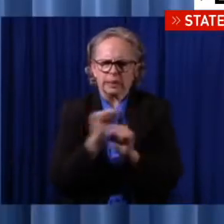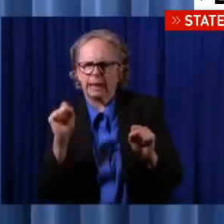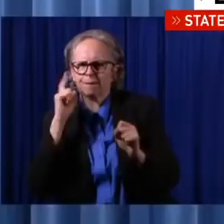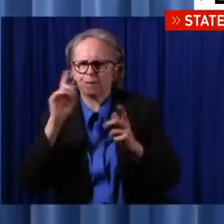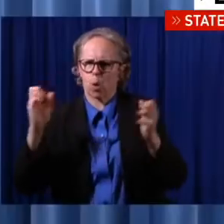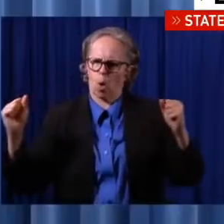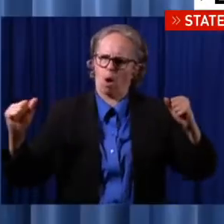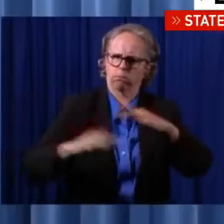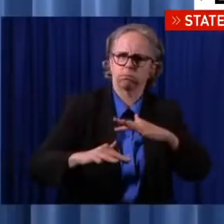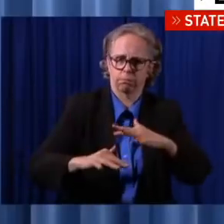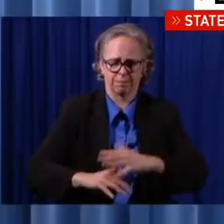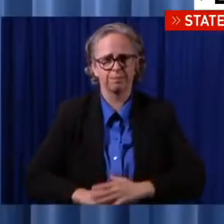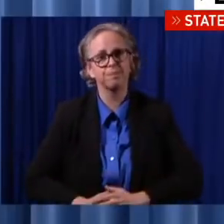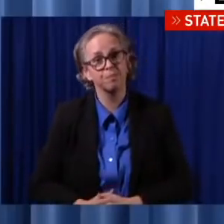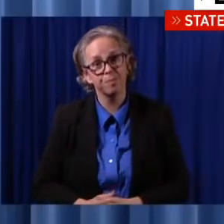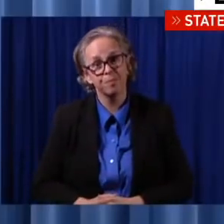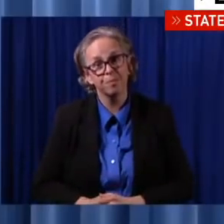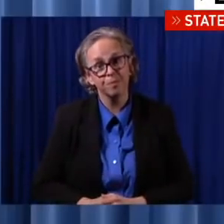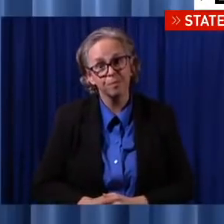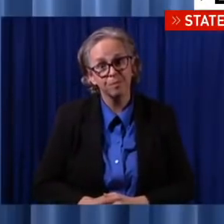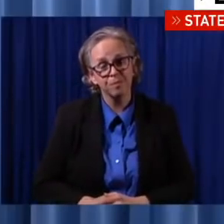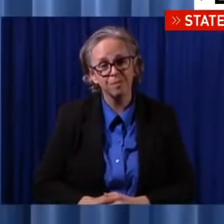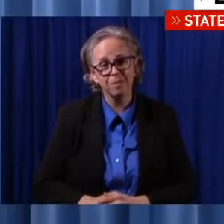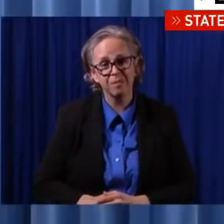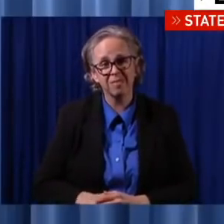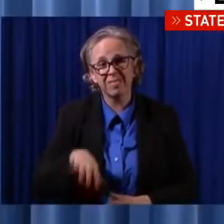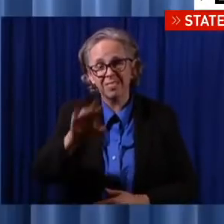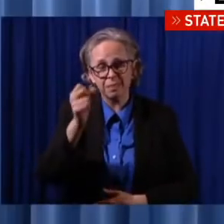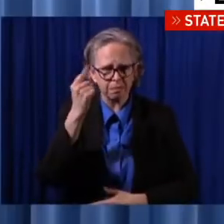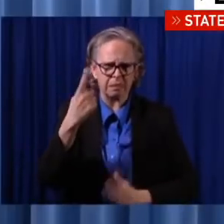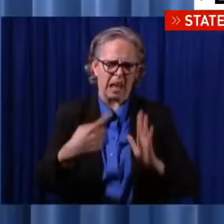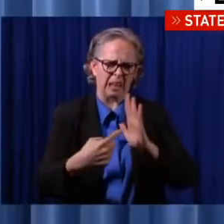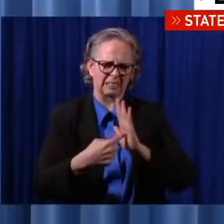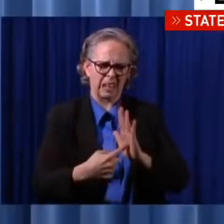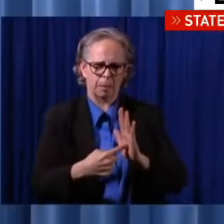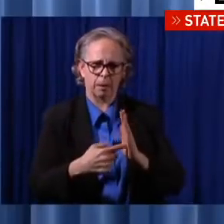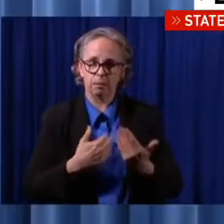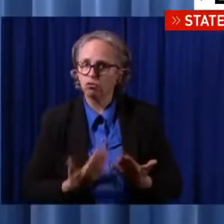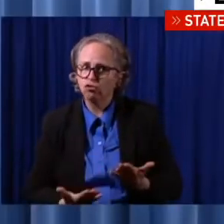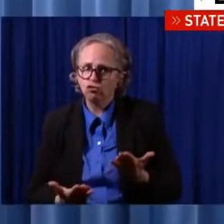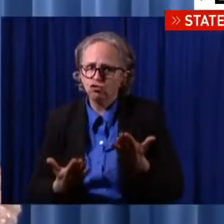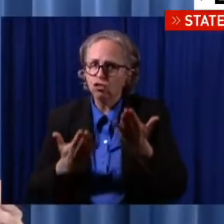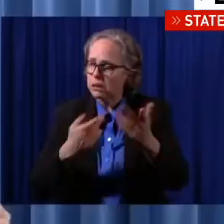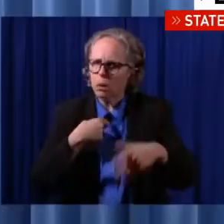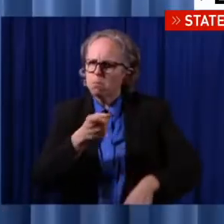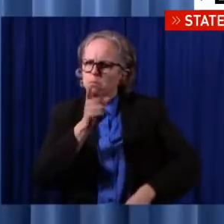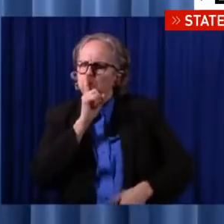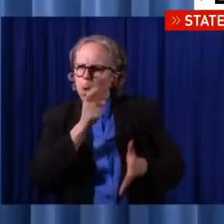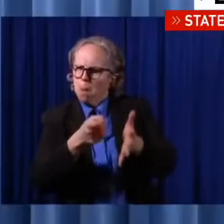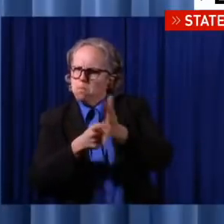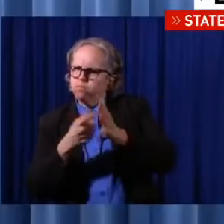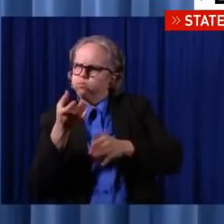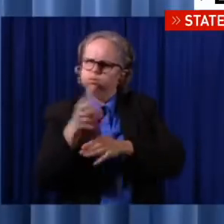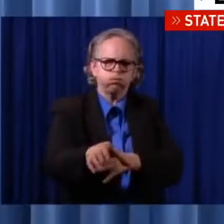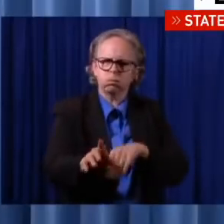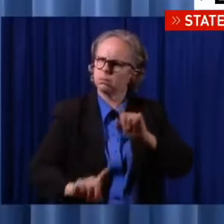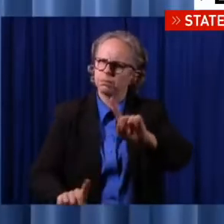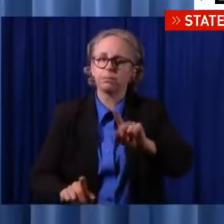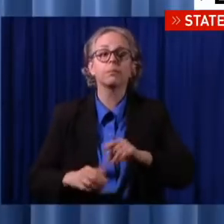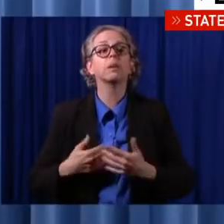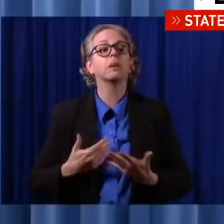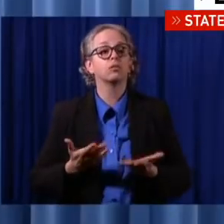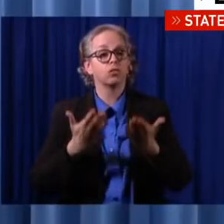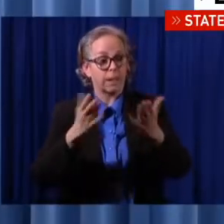following items. Having families sit socially distanced from other families, families grouping together but sitting apart from other